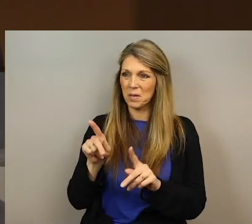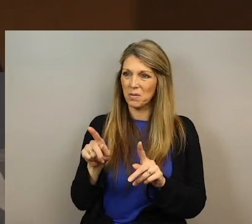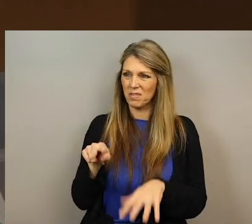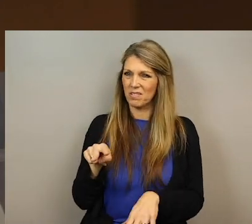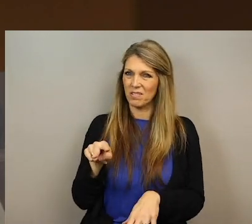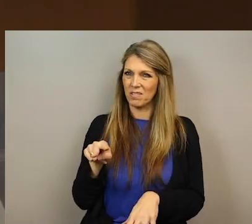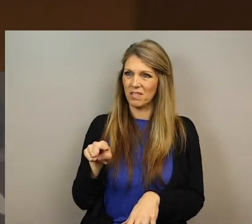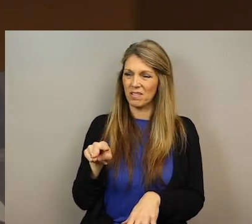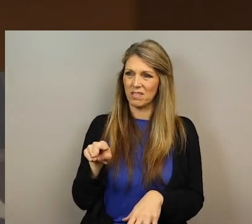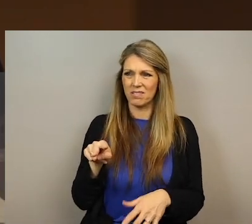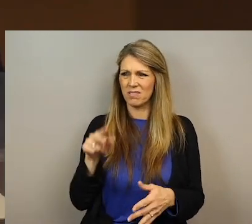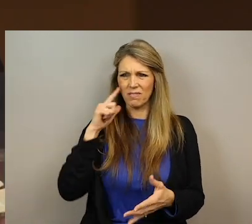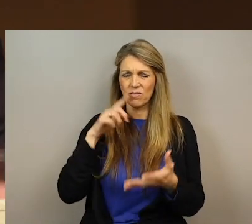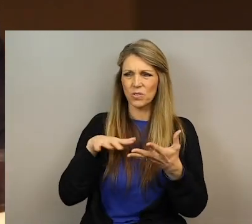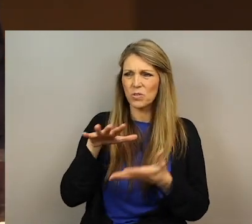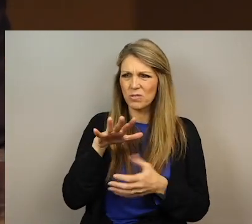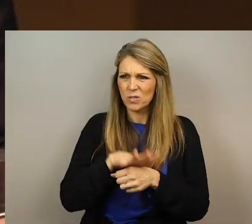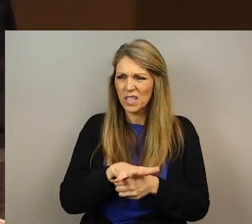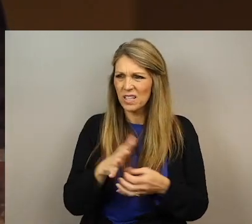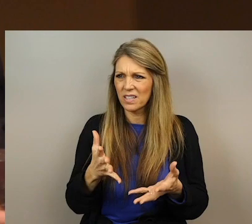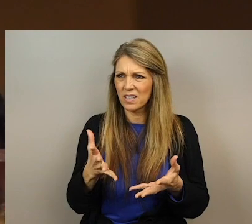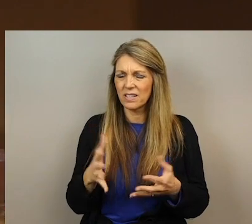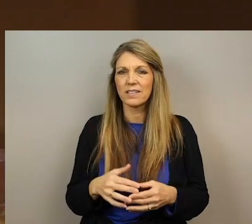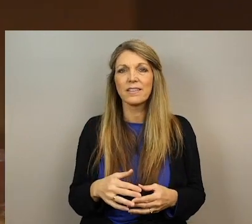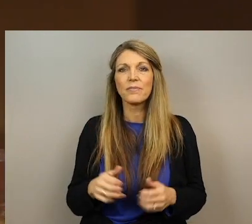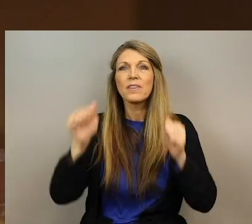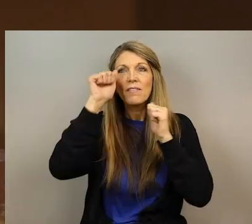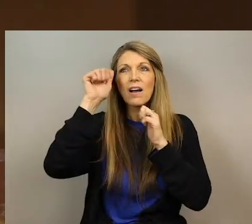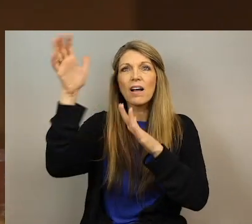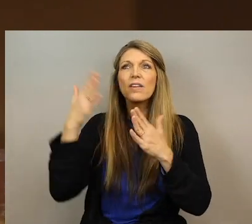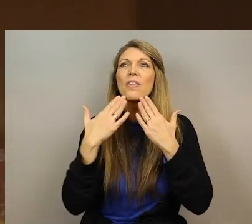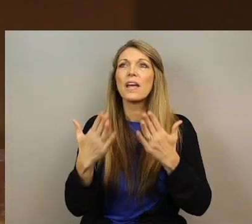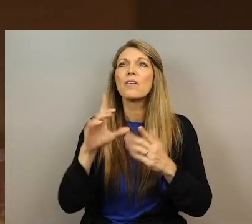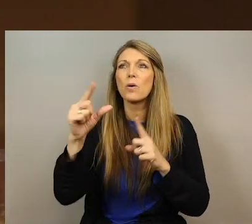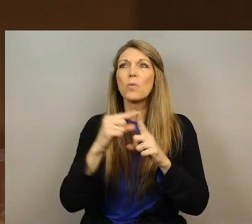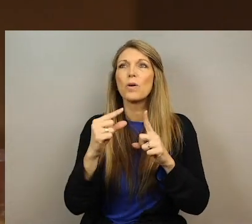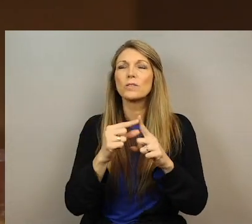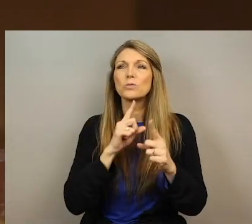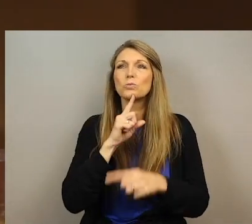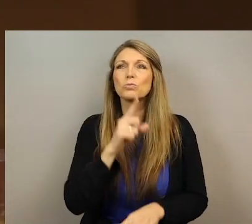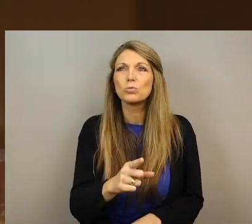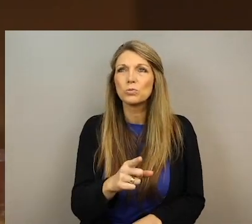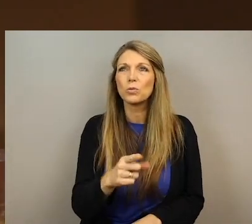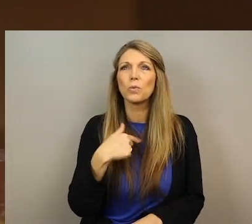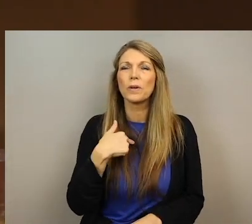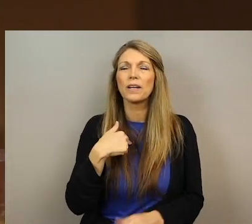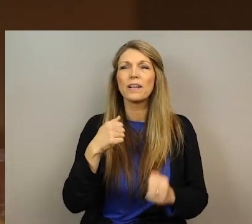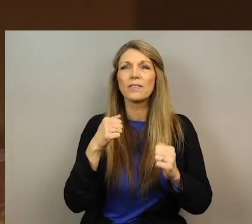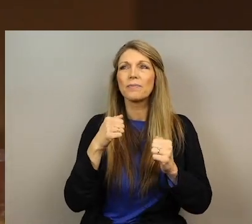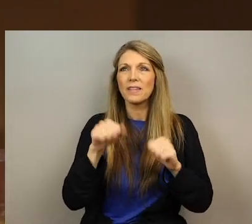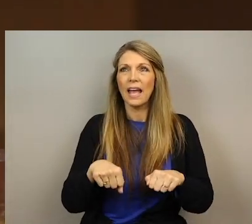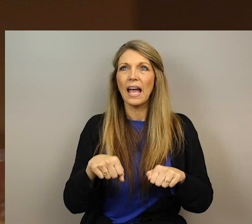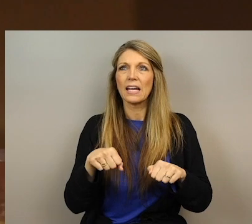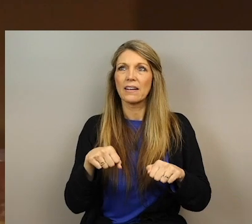greatly distressed." Father, we thank you for your word. Father, we thank you that it is true. Father, we thank you that we can turn to it